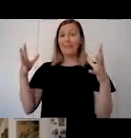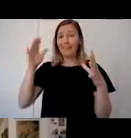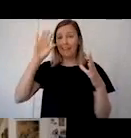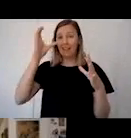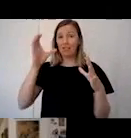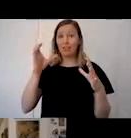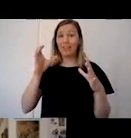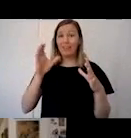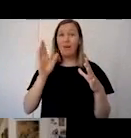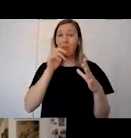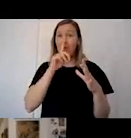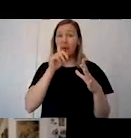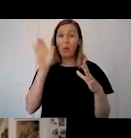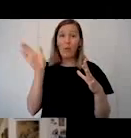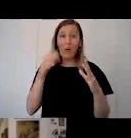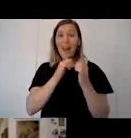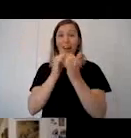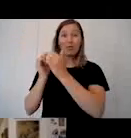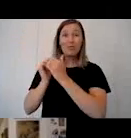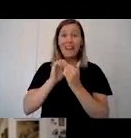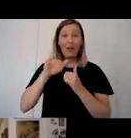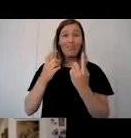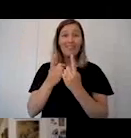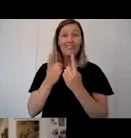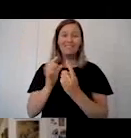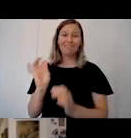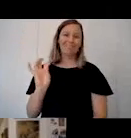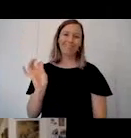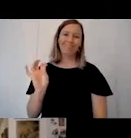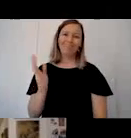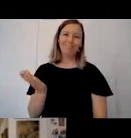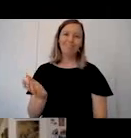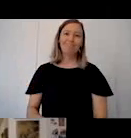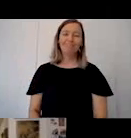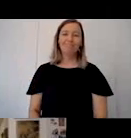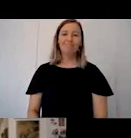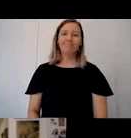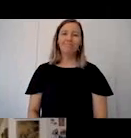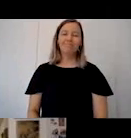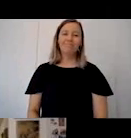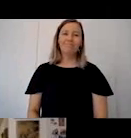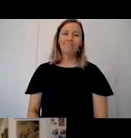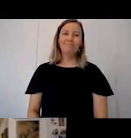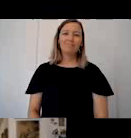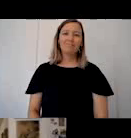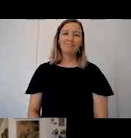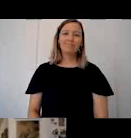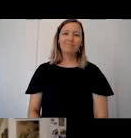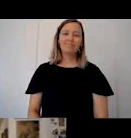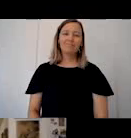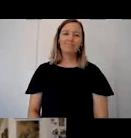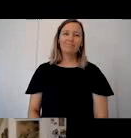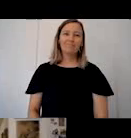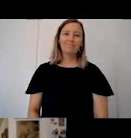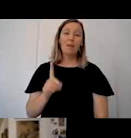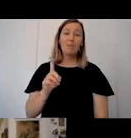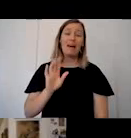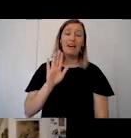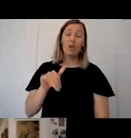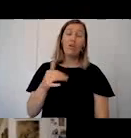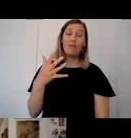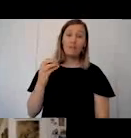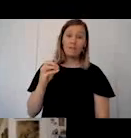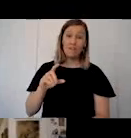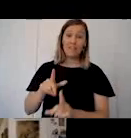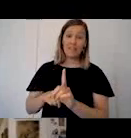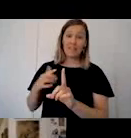on everything. But I think what we've seen over the last really 50 years is